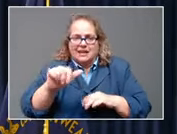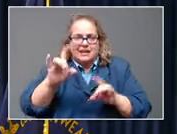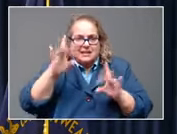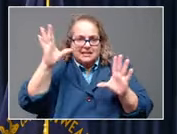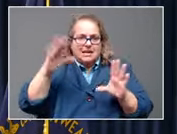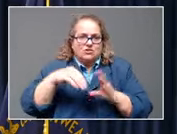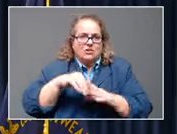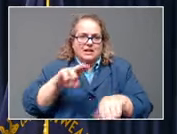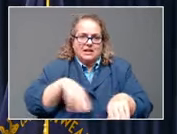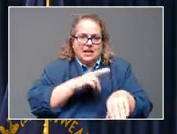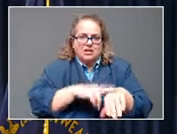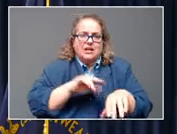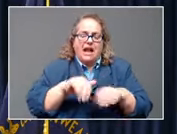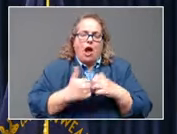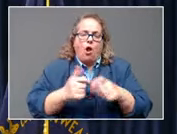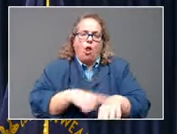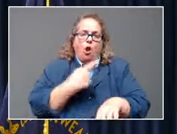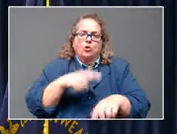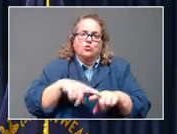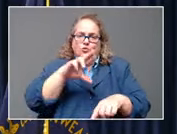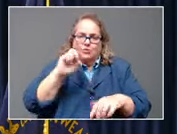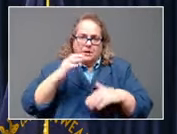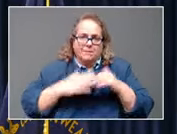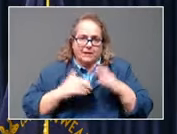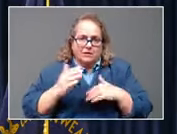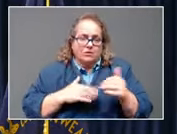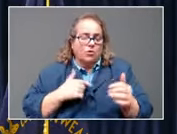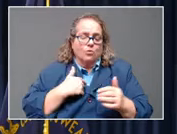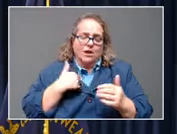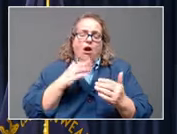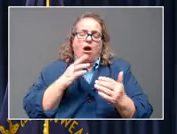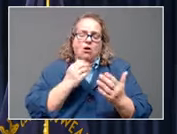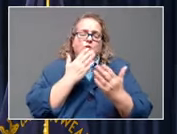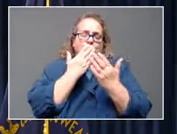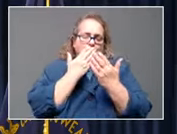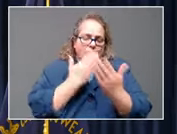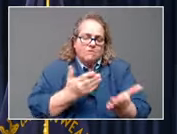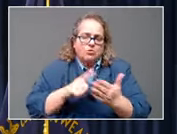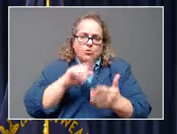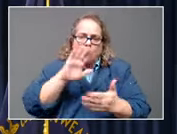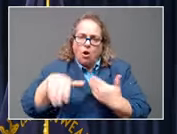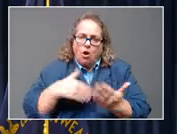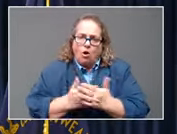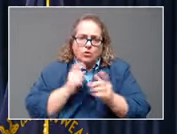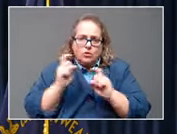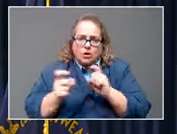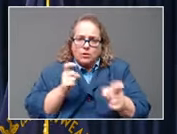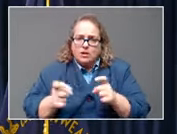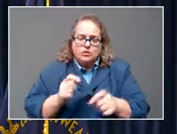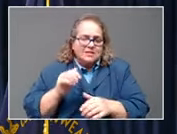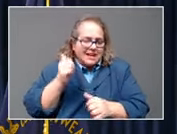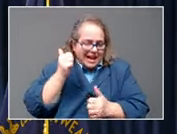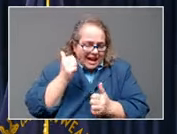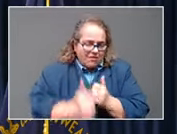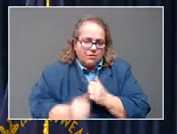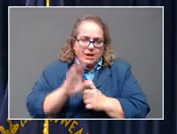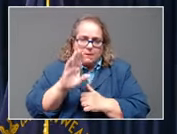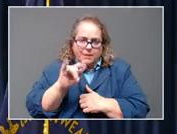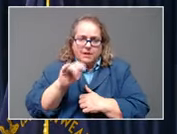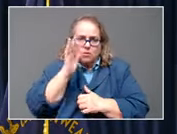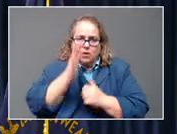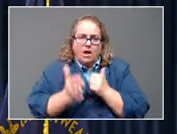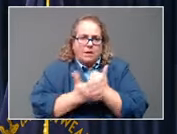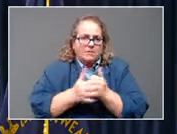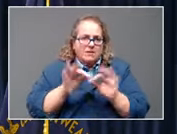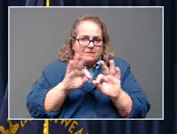long it'll take to rebuild. We are grateful for all of those donations. Every single bit are going to go to help these families,